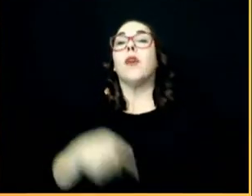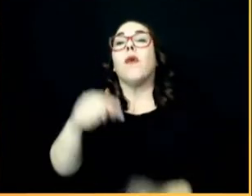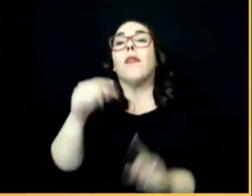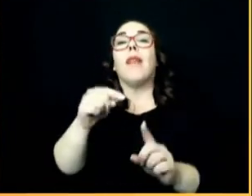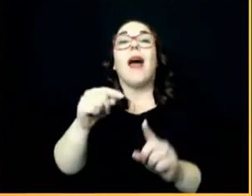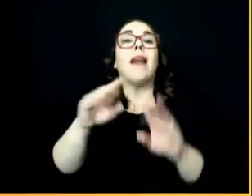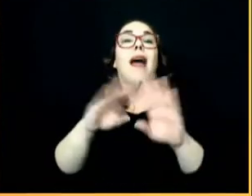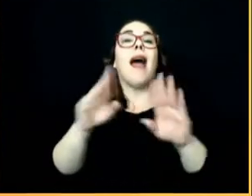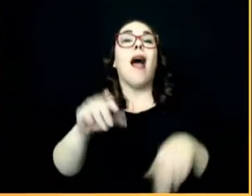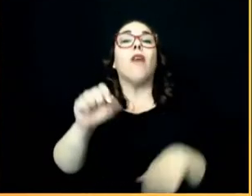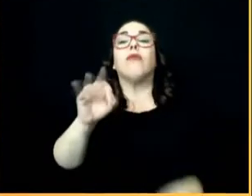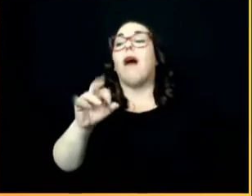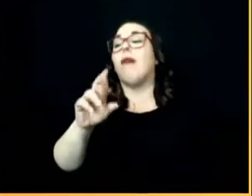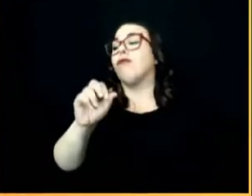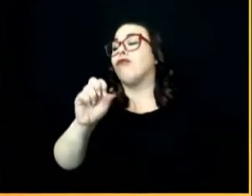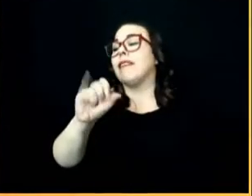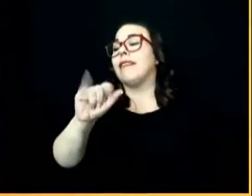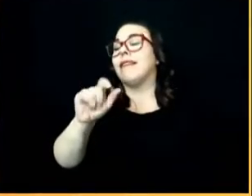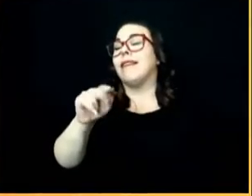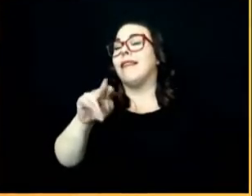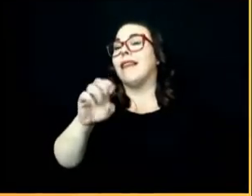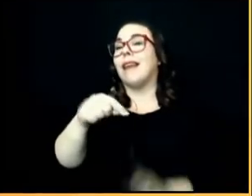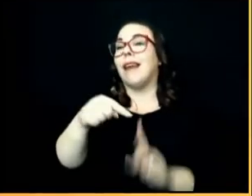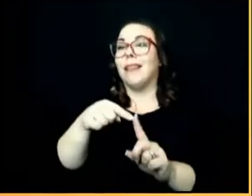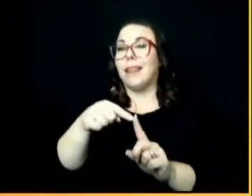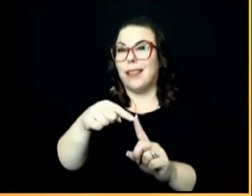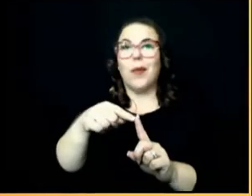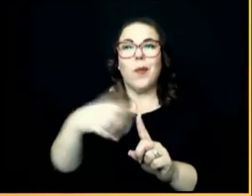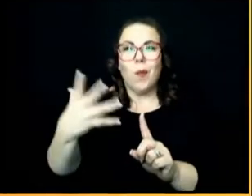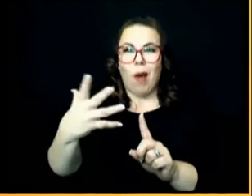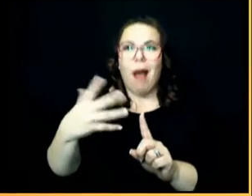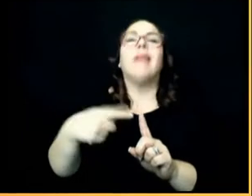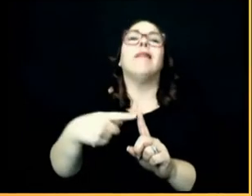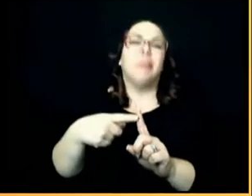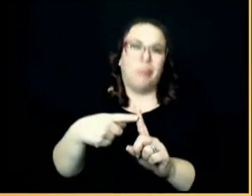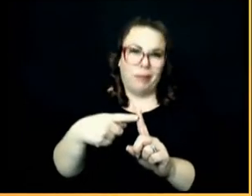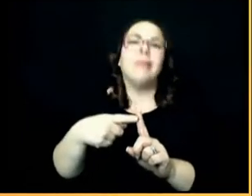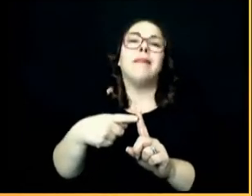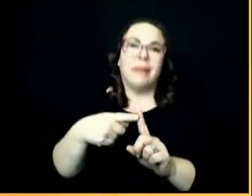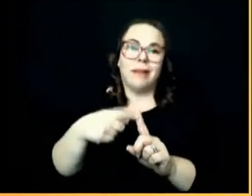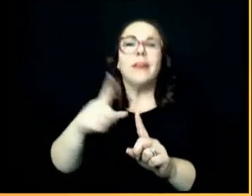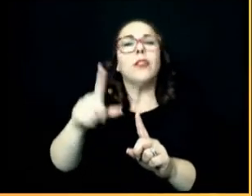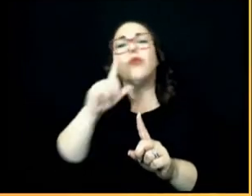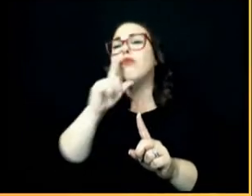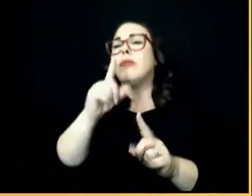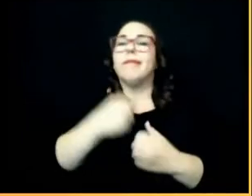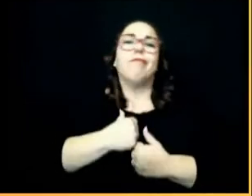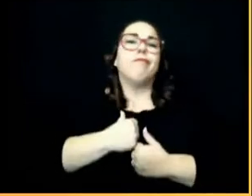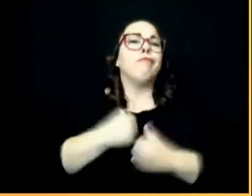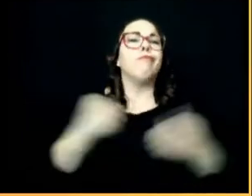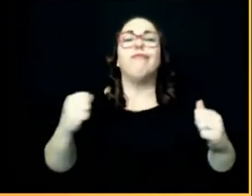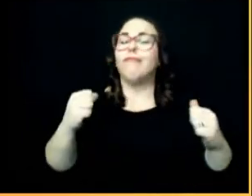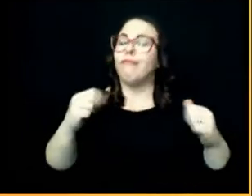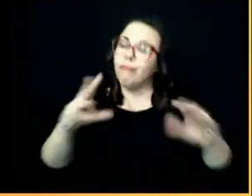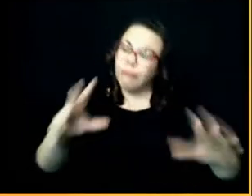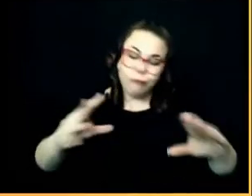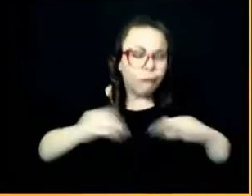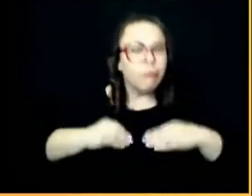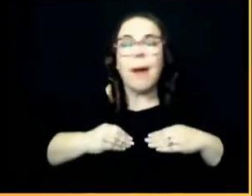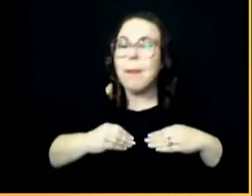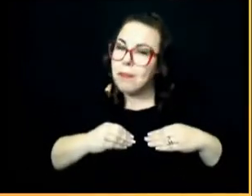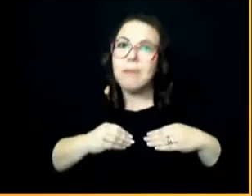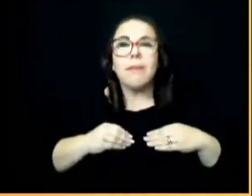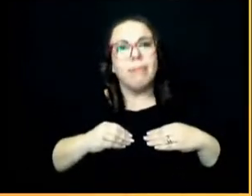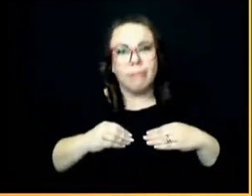what this day is all about. It's just all about the power to be ourselves and to be our full selves and to be our human selves. Too bad we have to